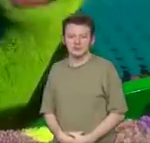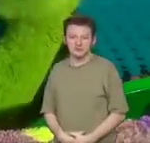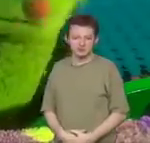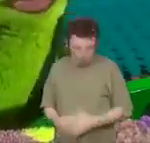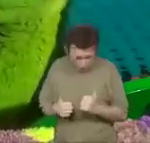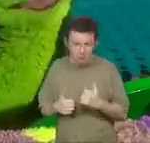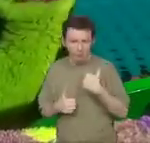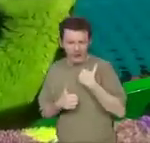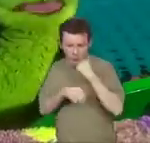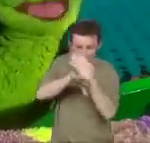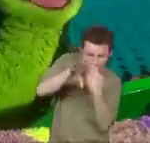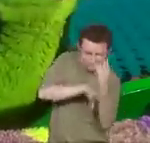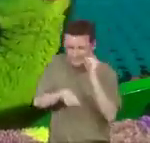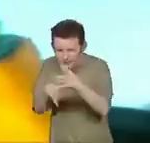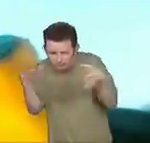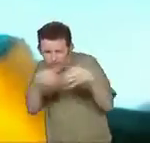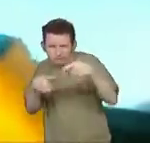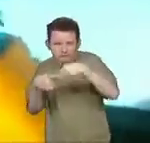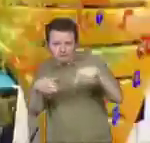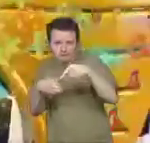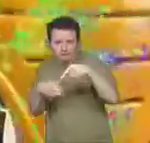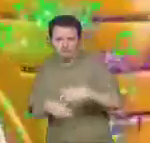We're off to see the tiddly-peeps!